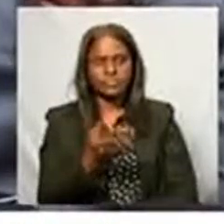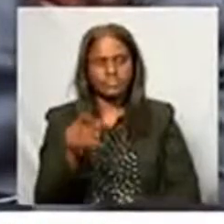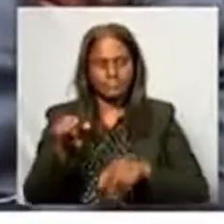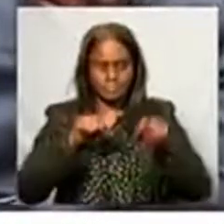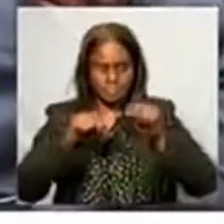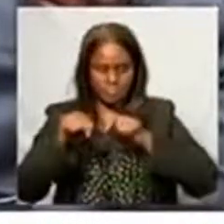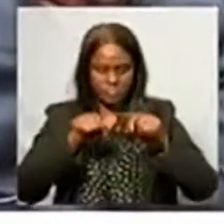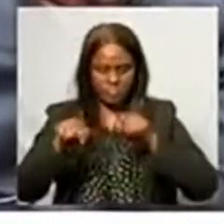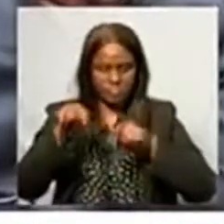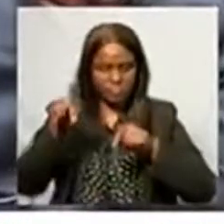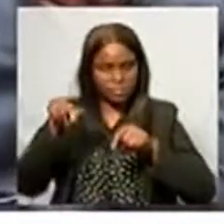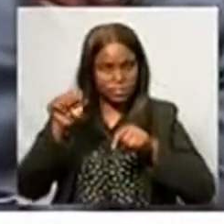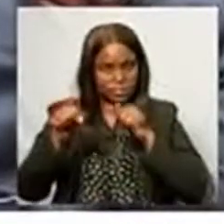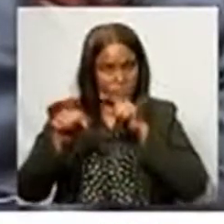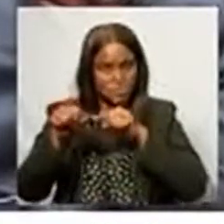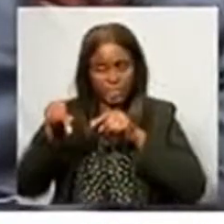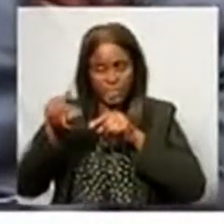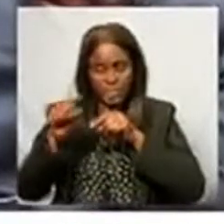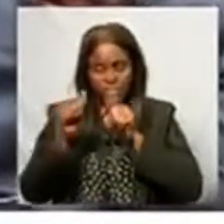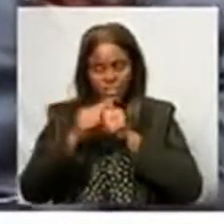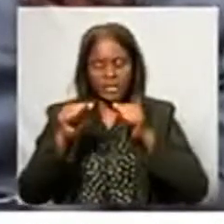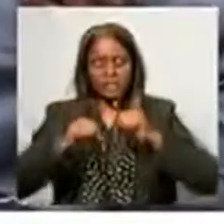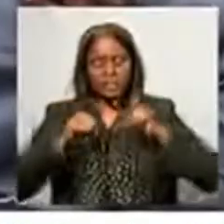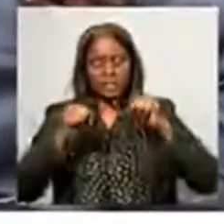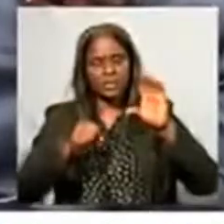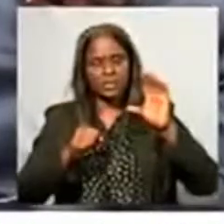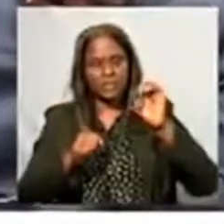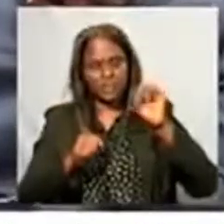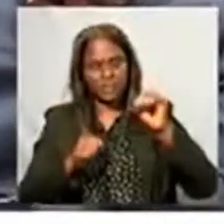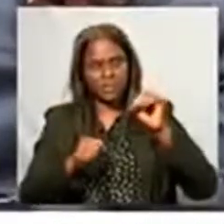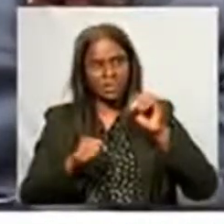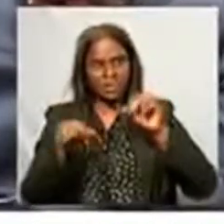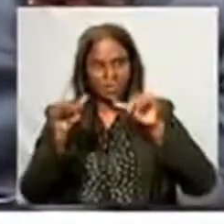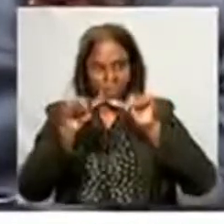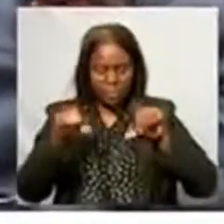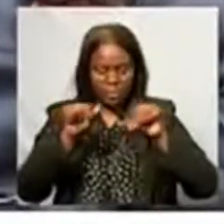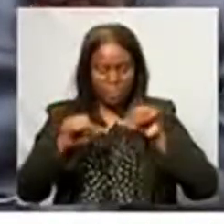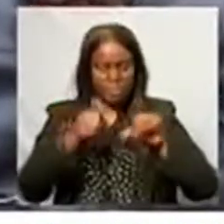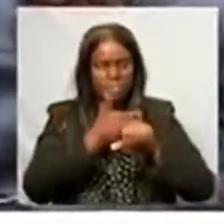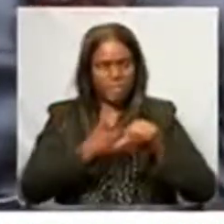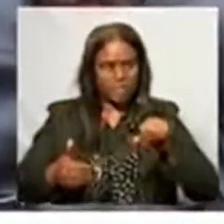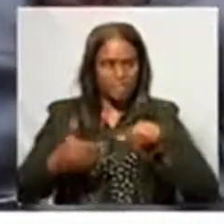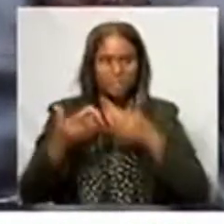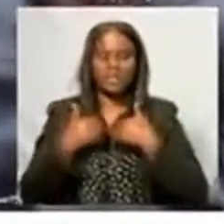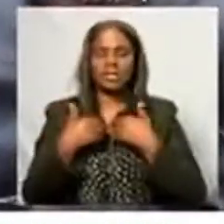controlling officers and CEOs are not taking these audit processes seriously,